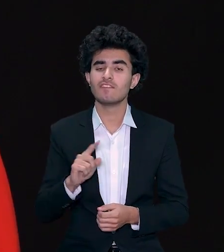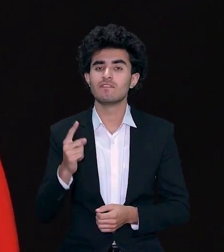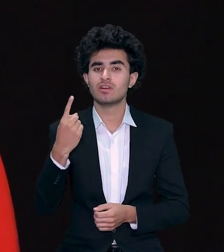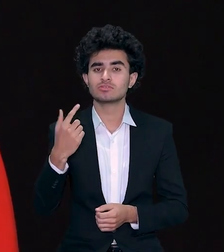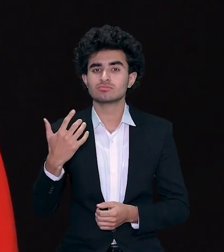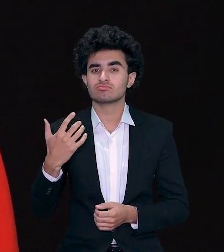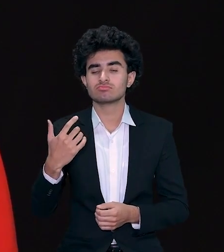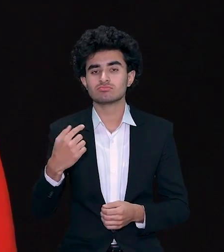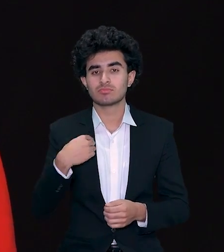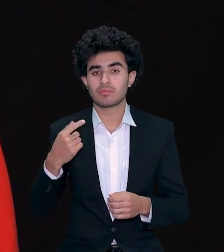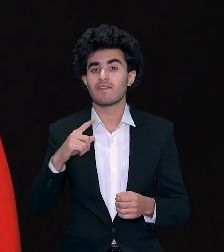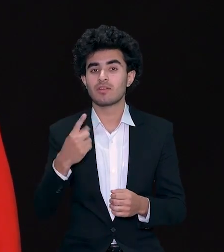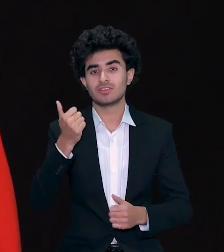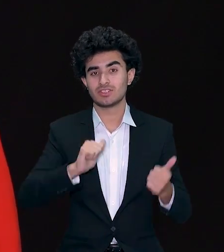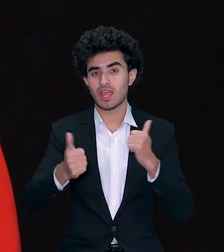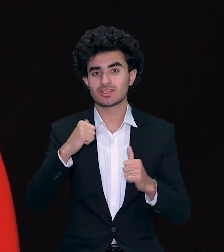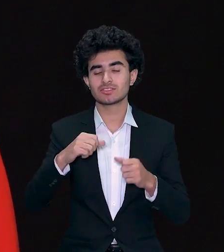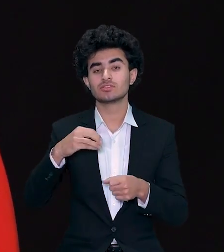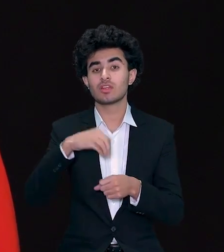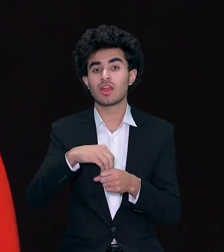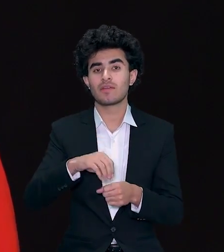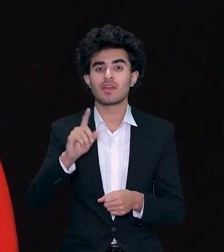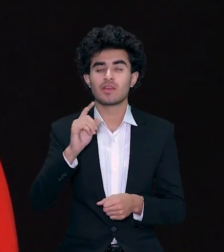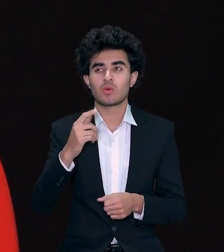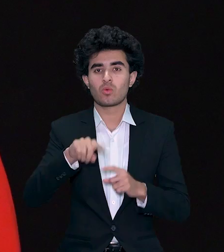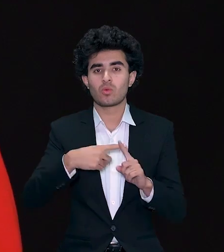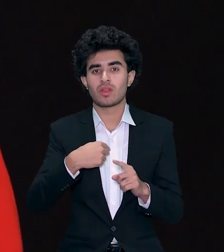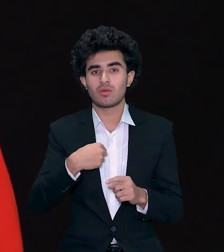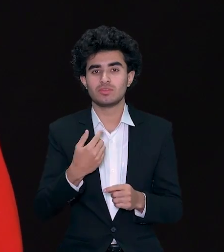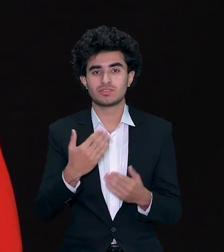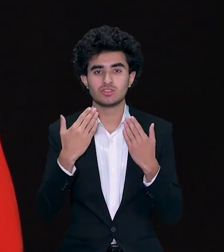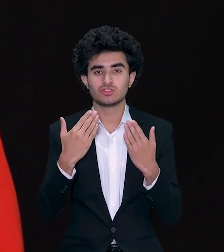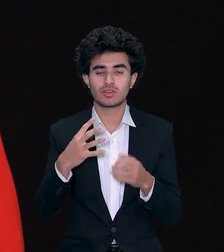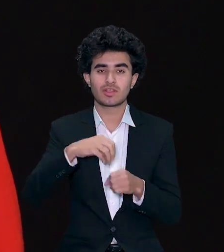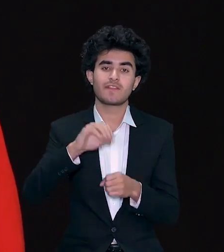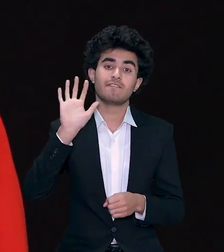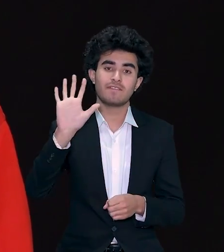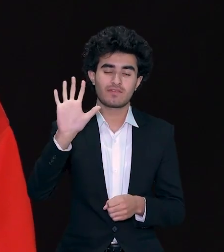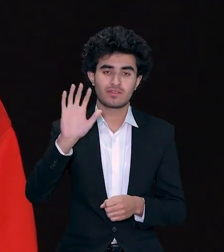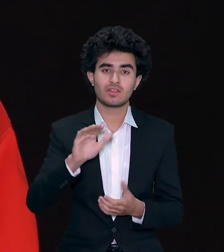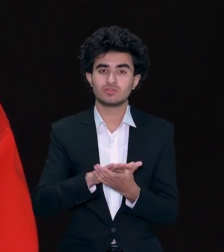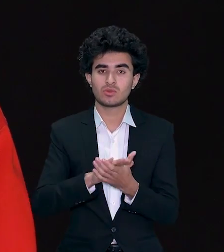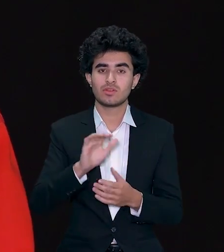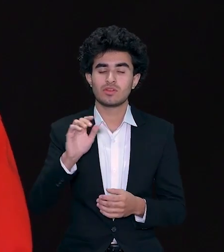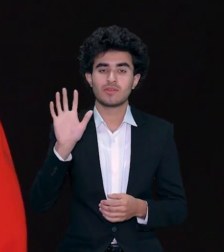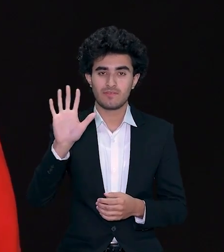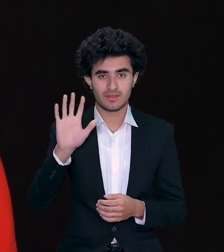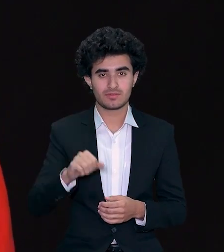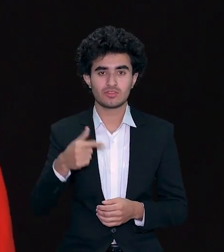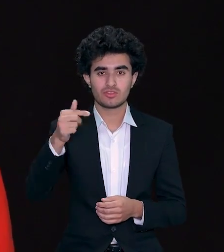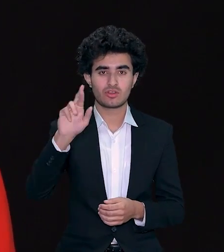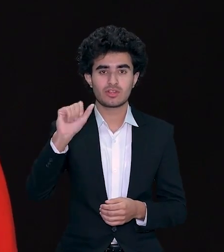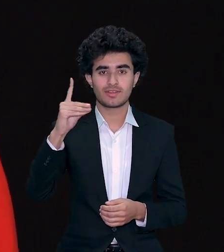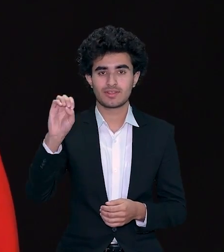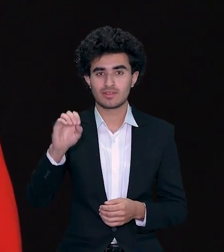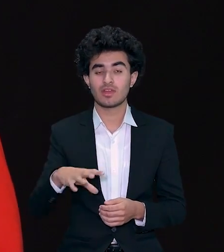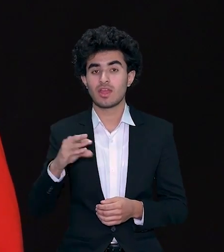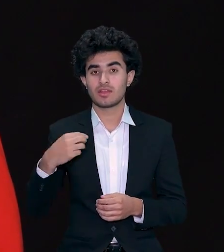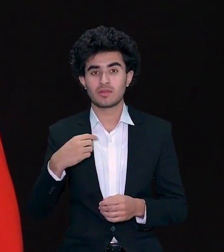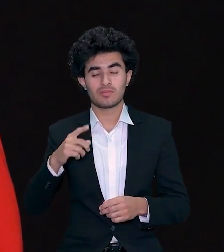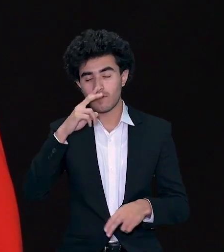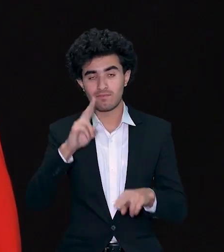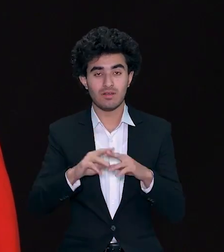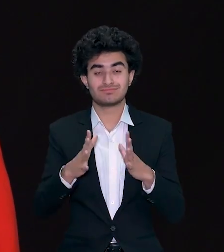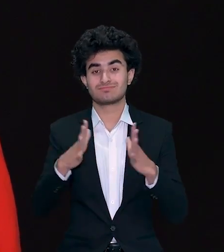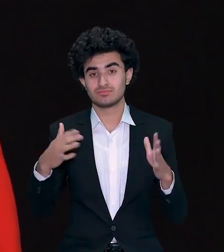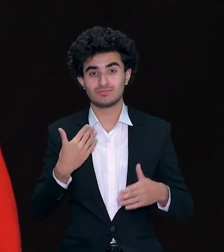first play I did was in fifth grade in my school. I wasn't the main lead, but I was in the main cast, and it was very fun.